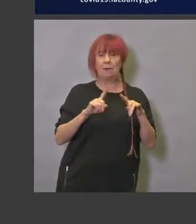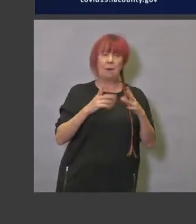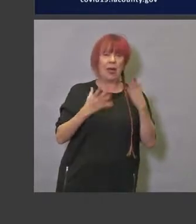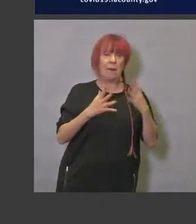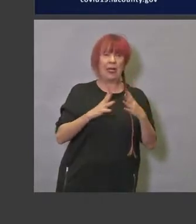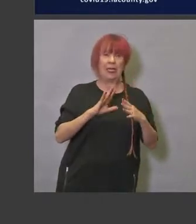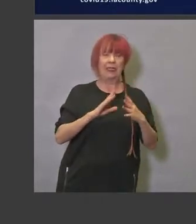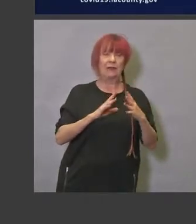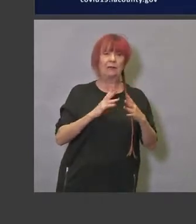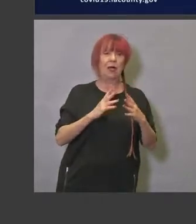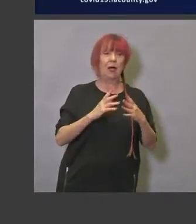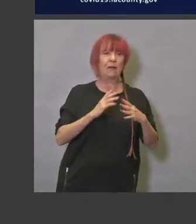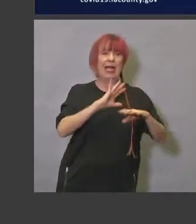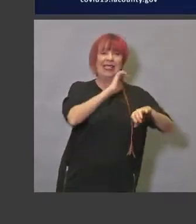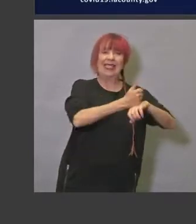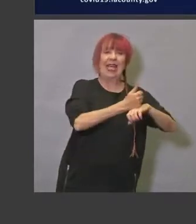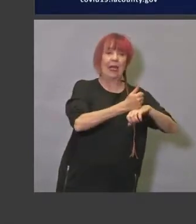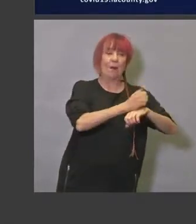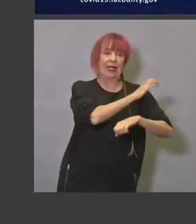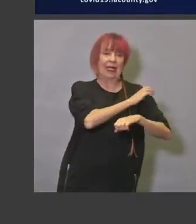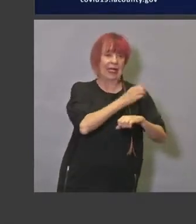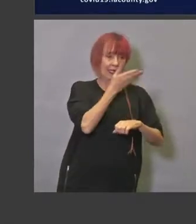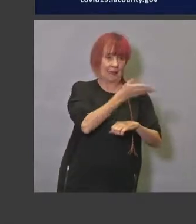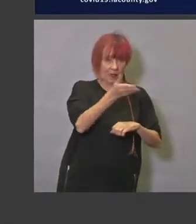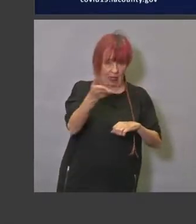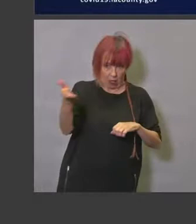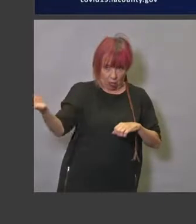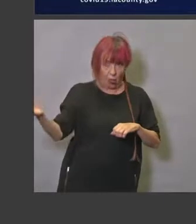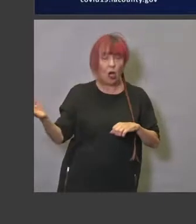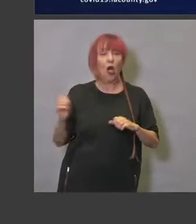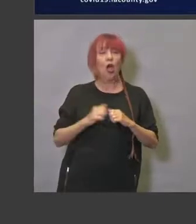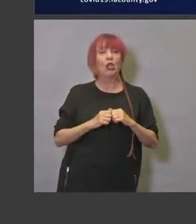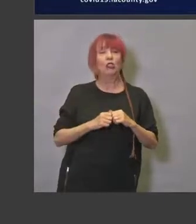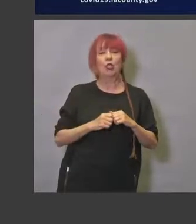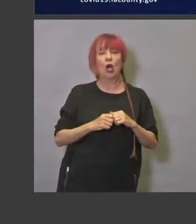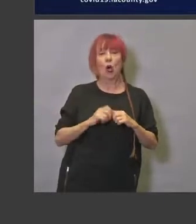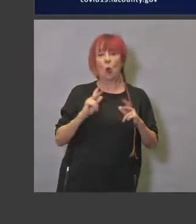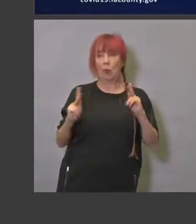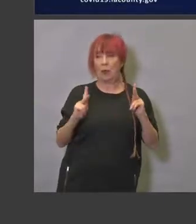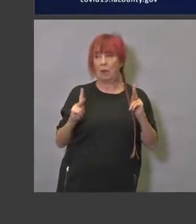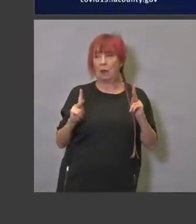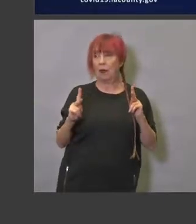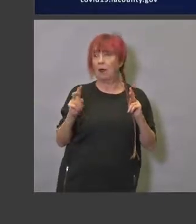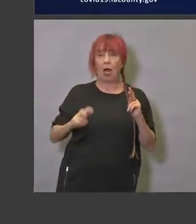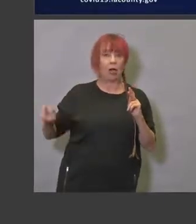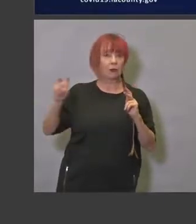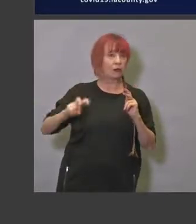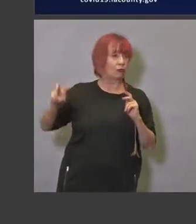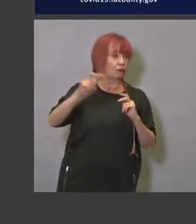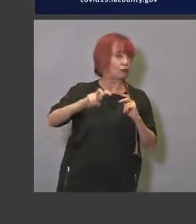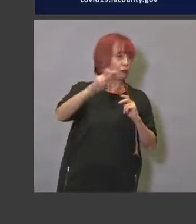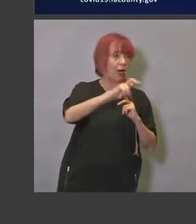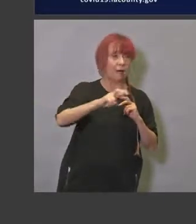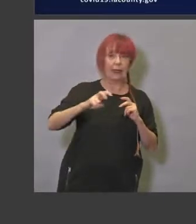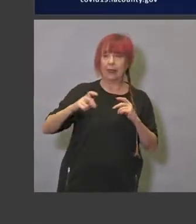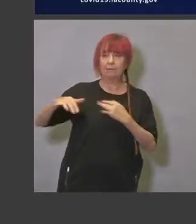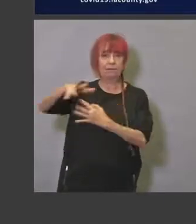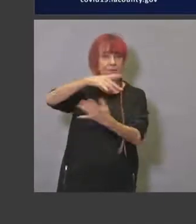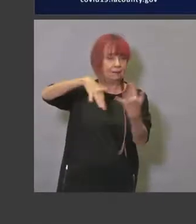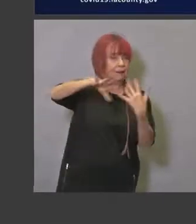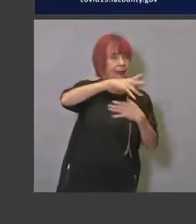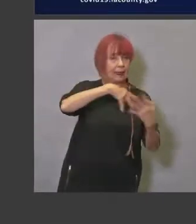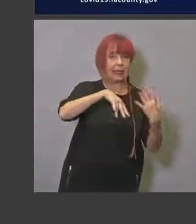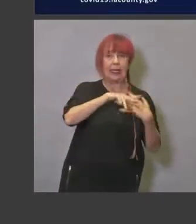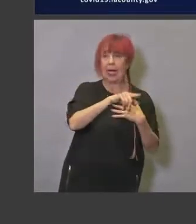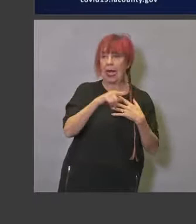there so that you're able to reach people, who are actively out there and can